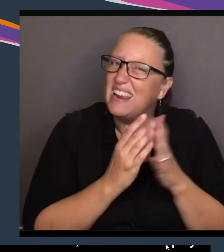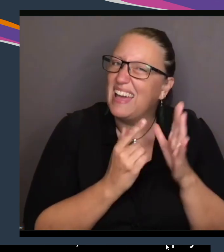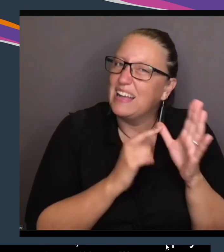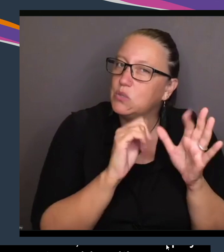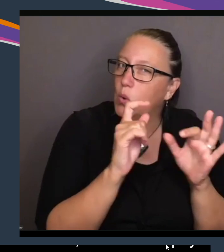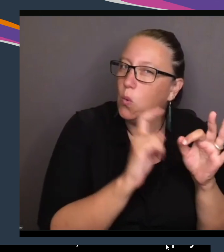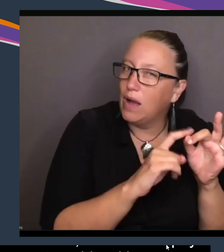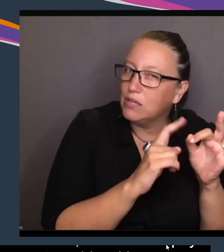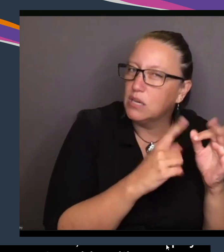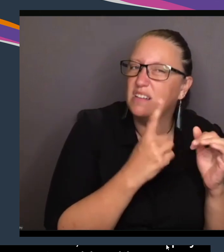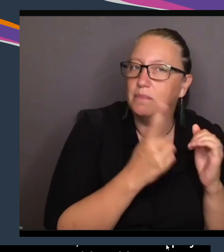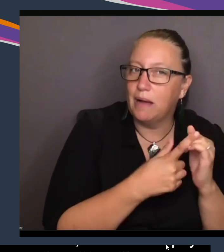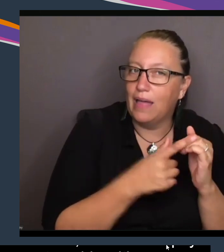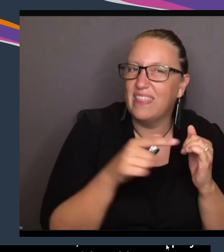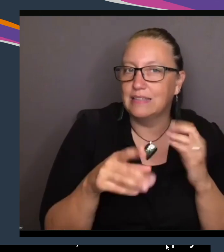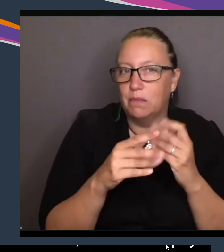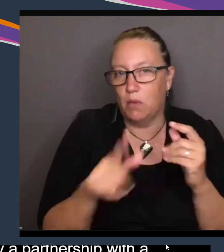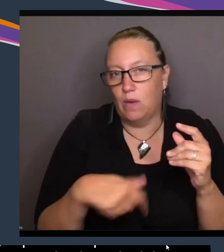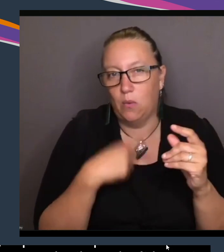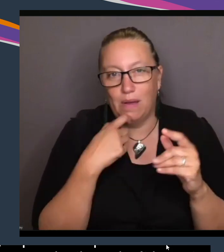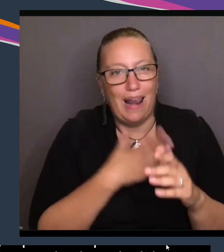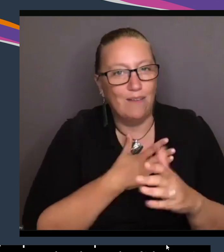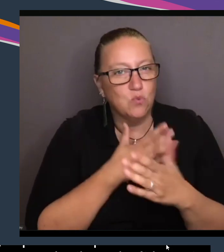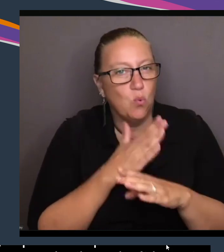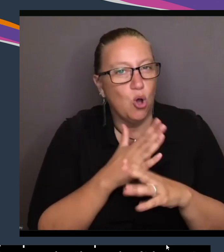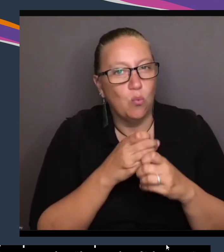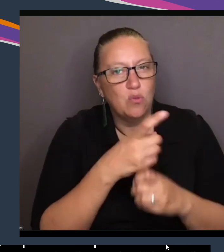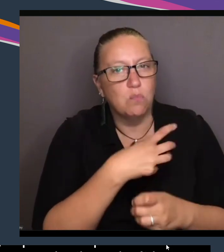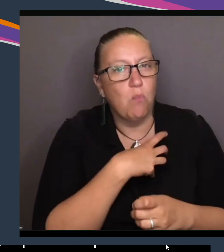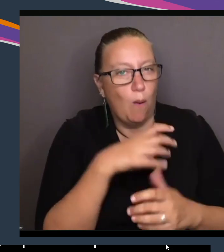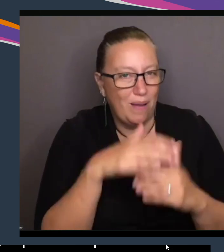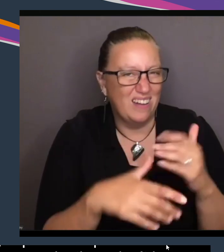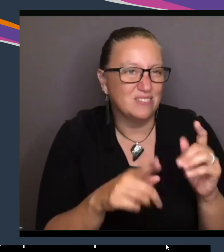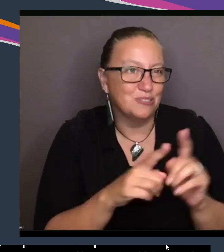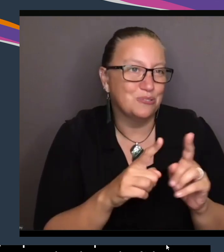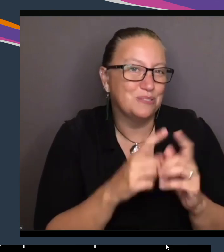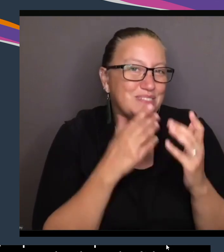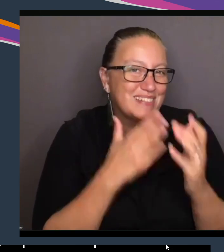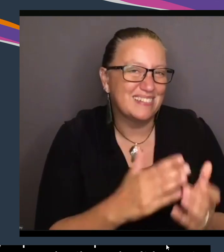certainly something that we'd love to work with you more about too, Rachel.